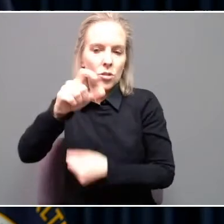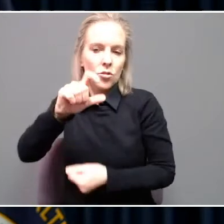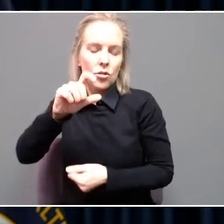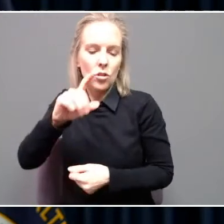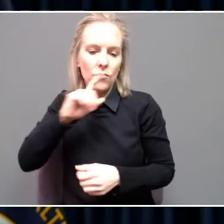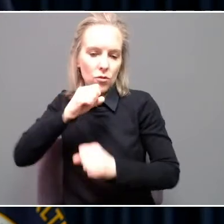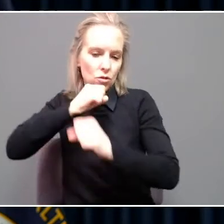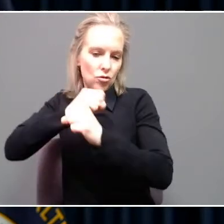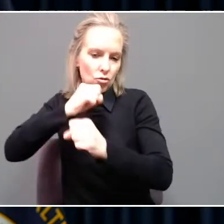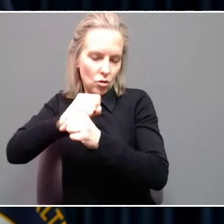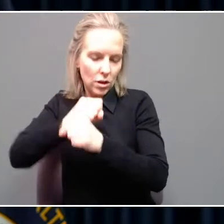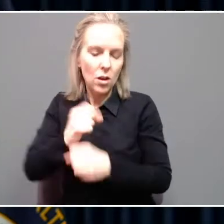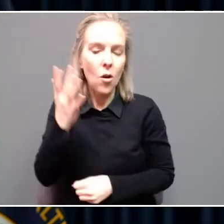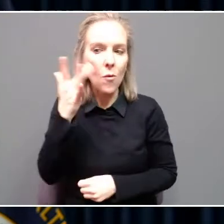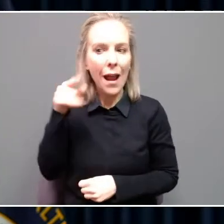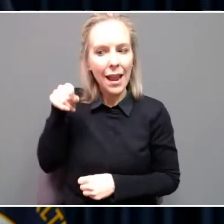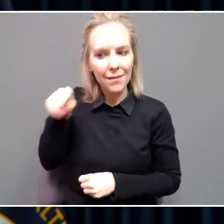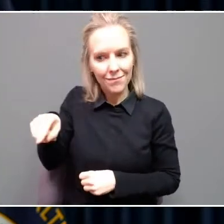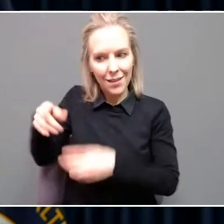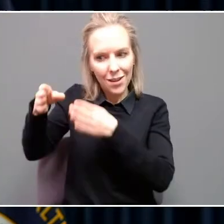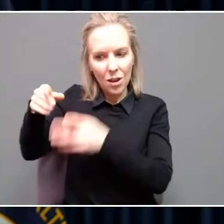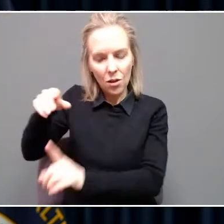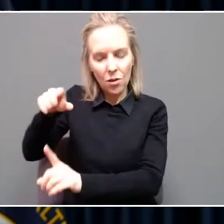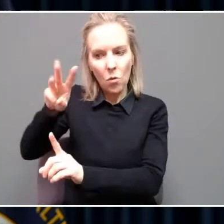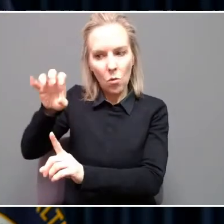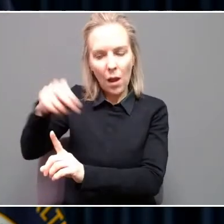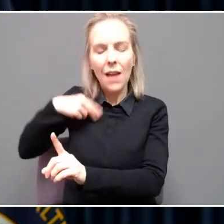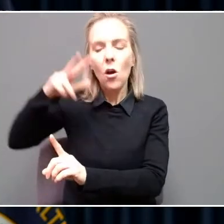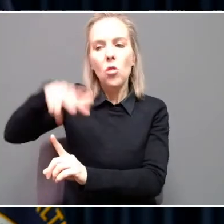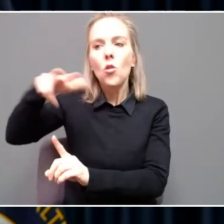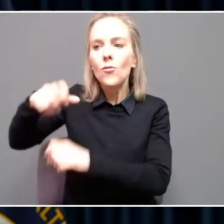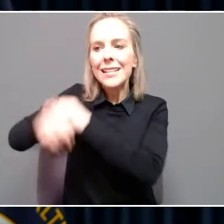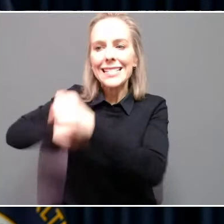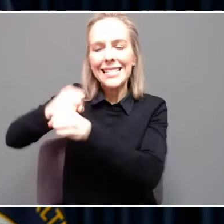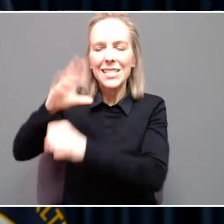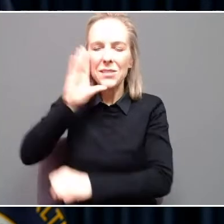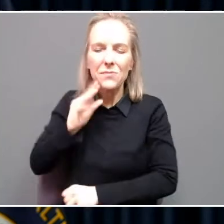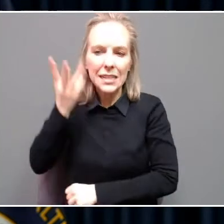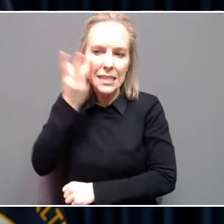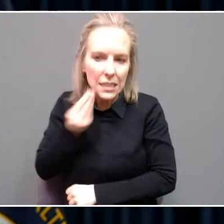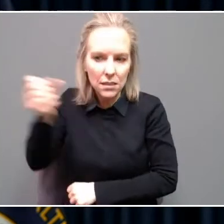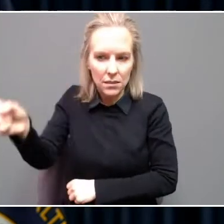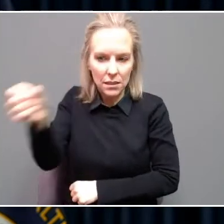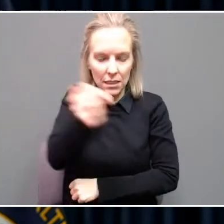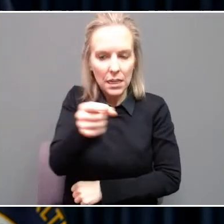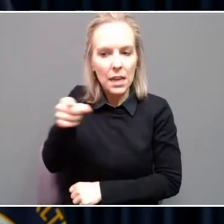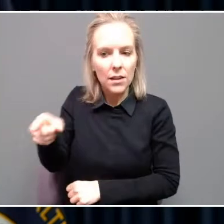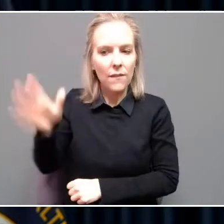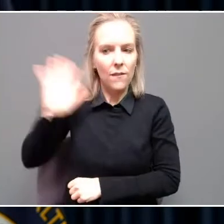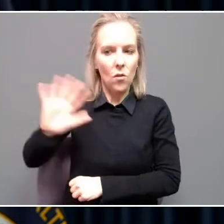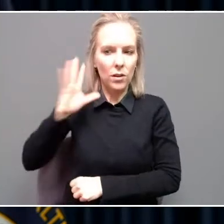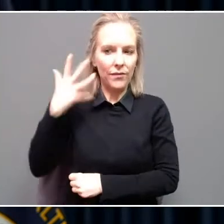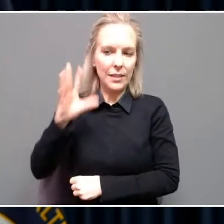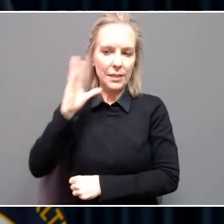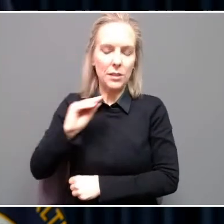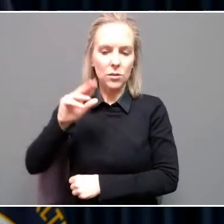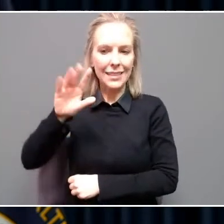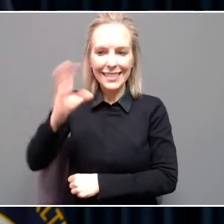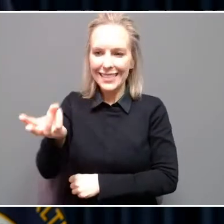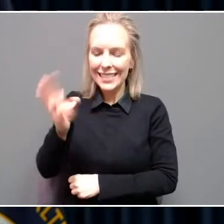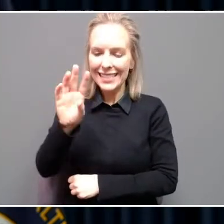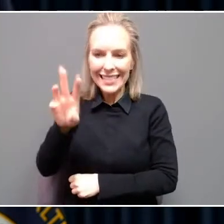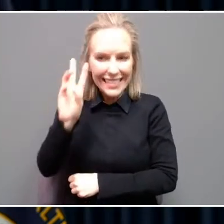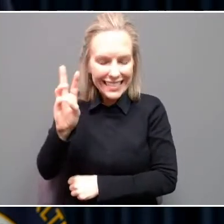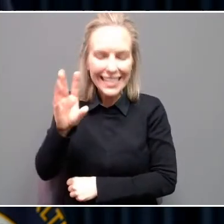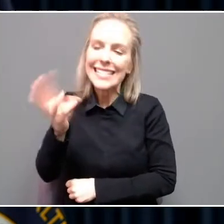brings 33 years of correctional experience, having served as the warden of 6 Kentucky prisons. Mr. Chandler is